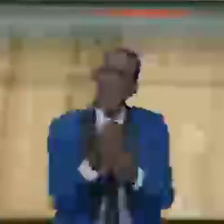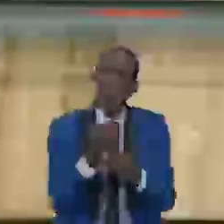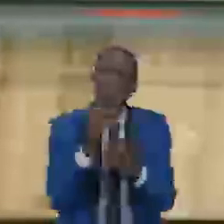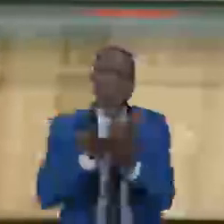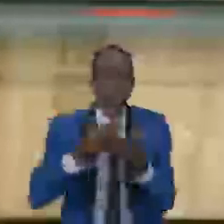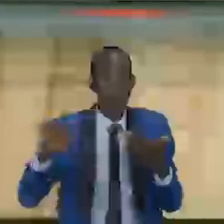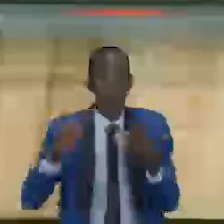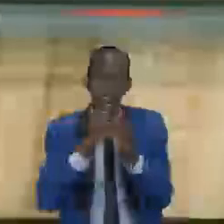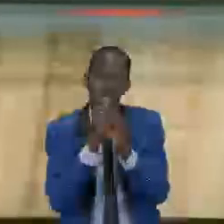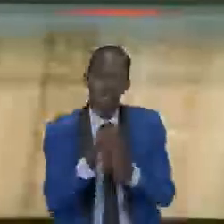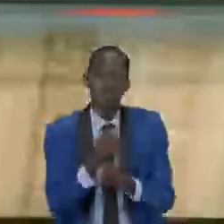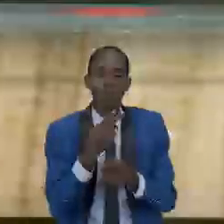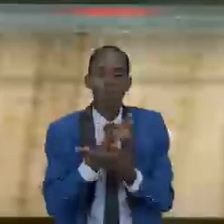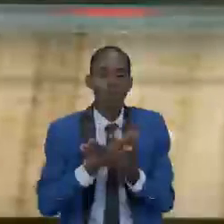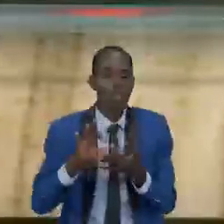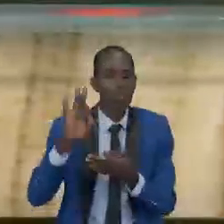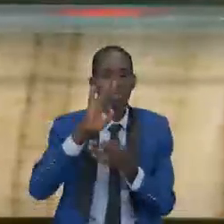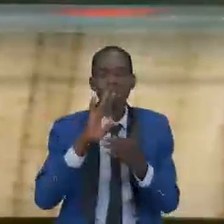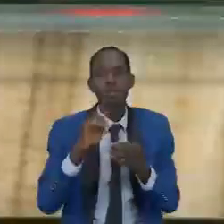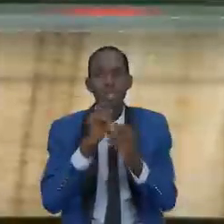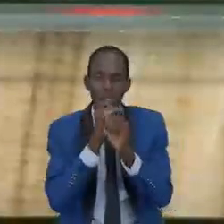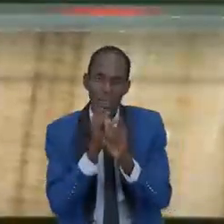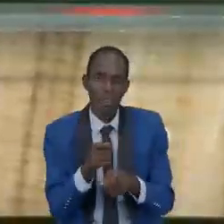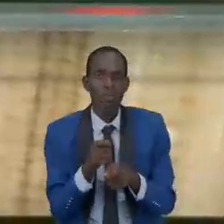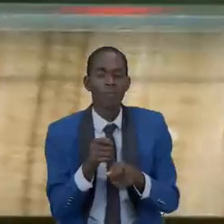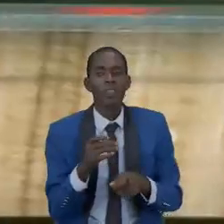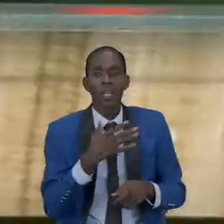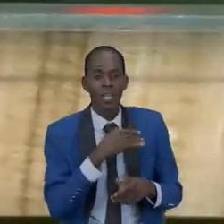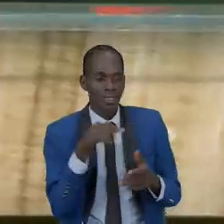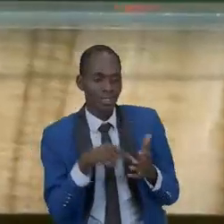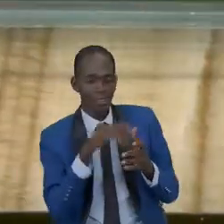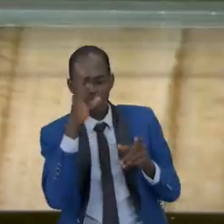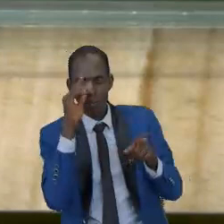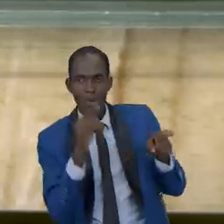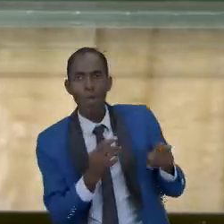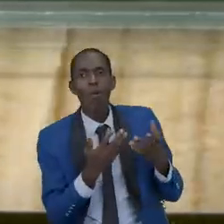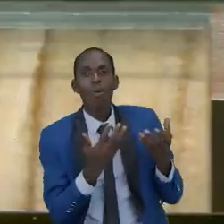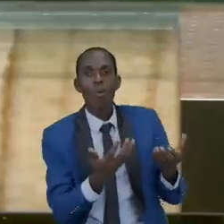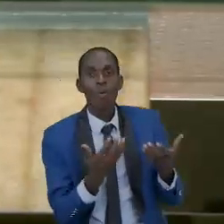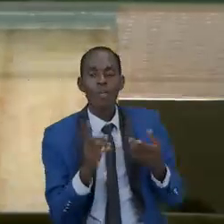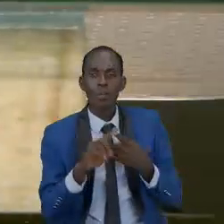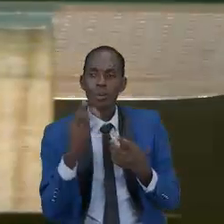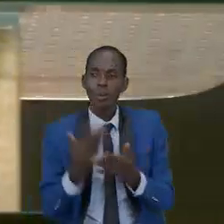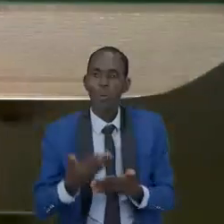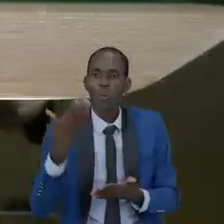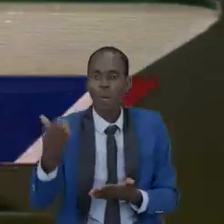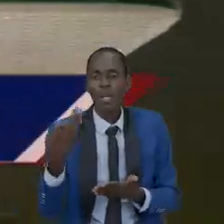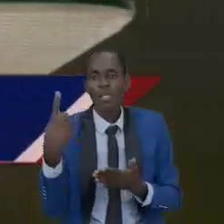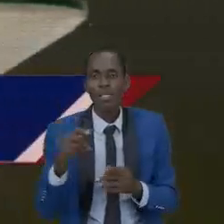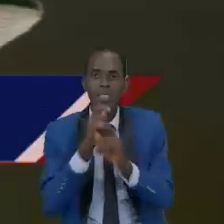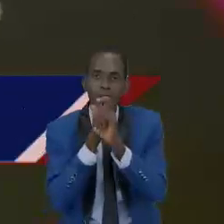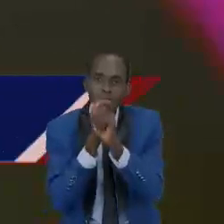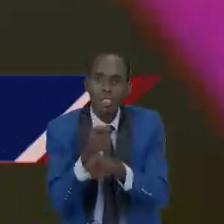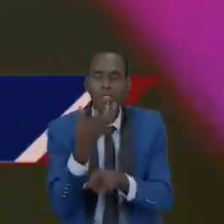sanctification gift, Holy Ghost baptism gift, and this man wanted to buy the gift of